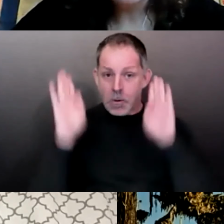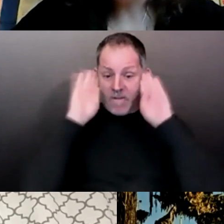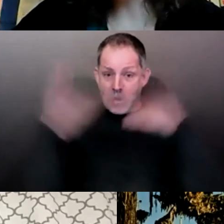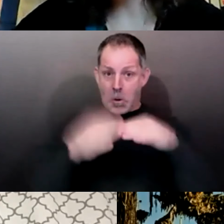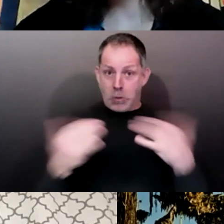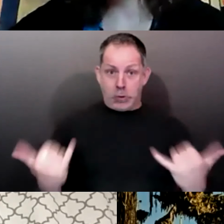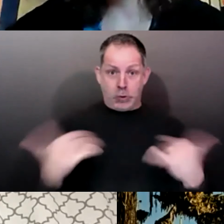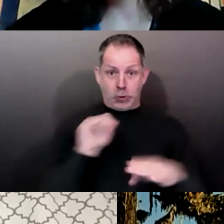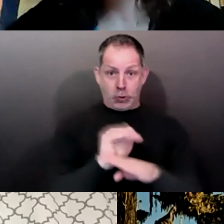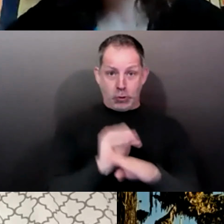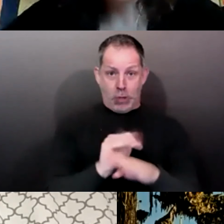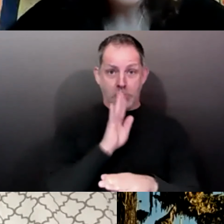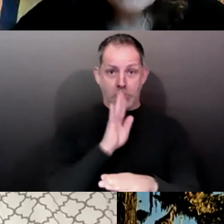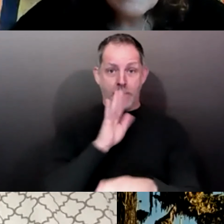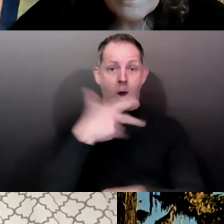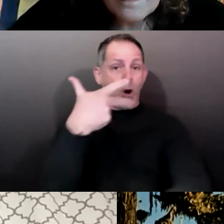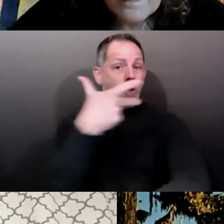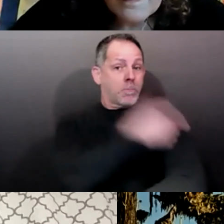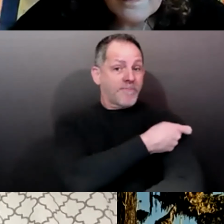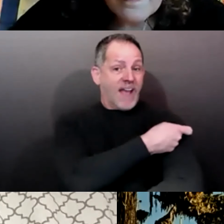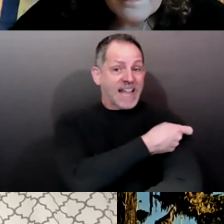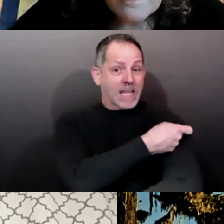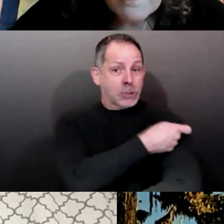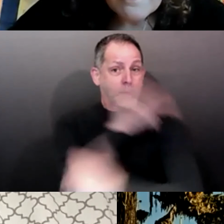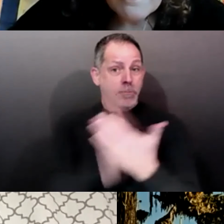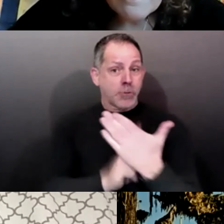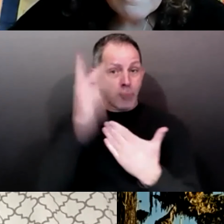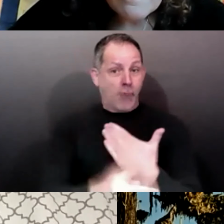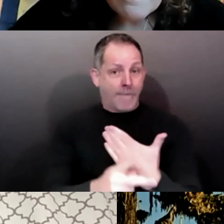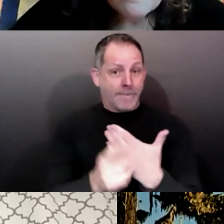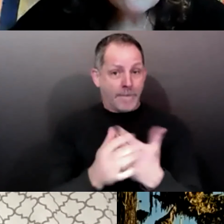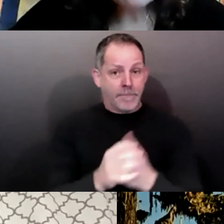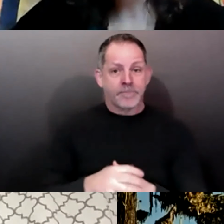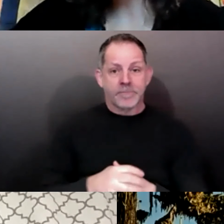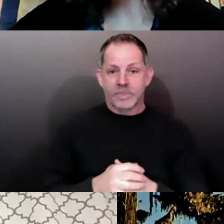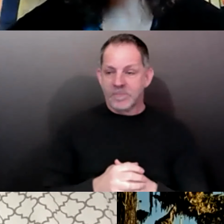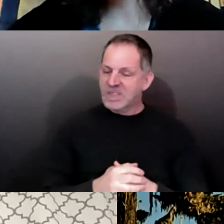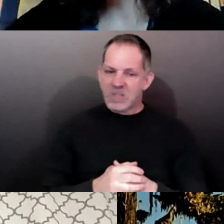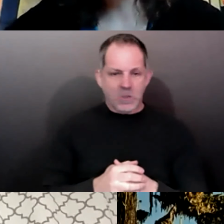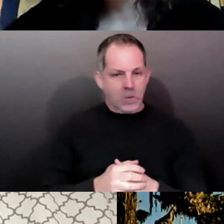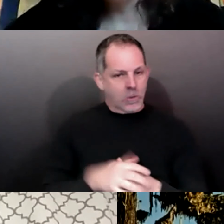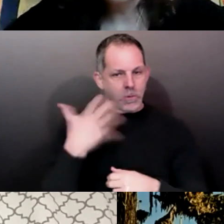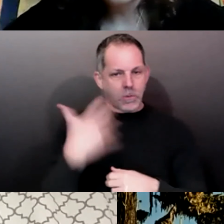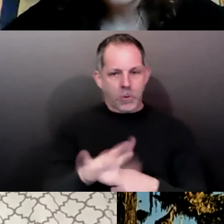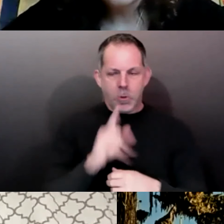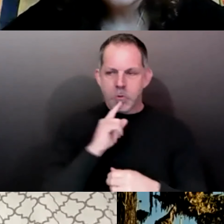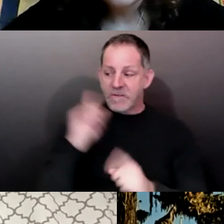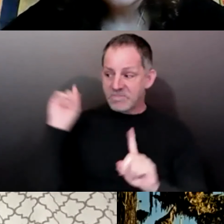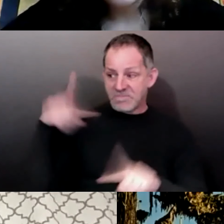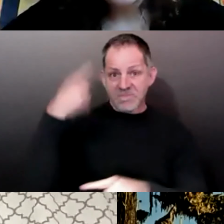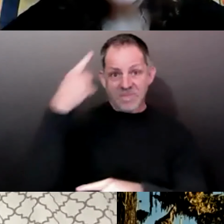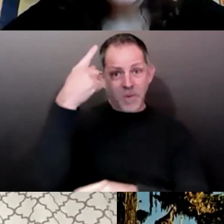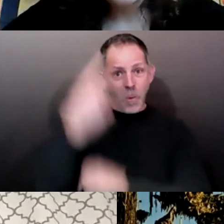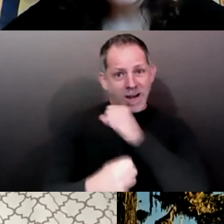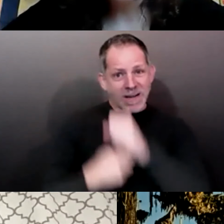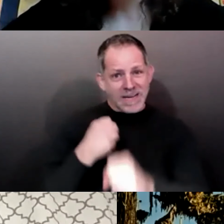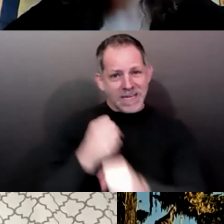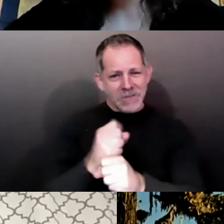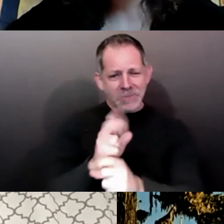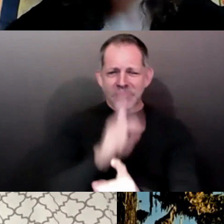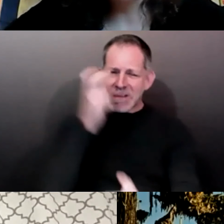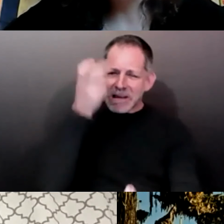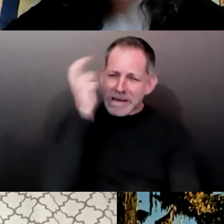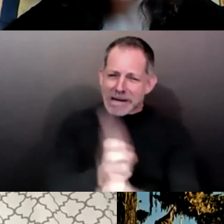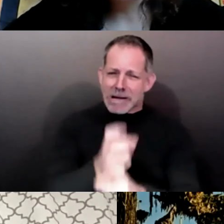long, hard year for many in our community. And as of yesterday, we've lost 540 residents